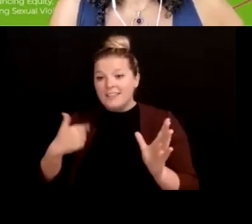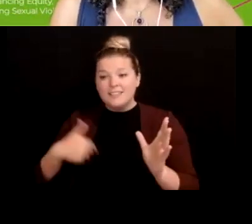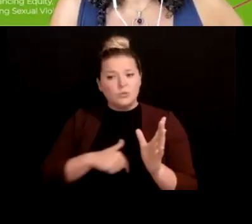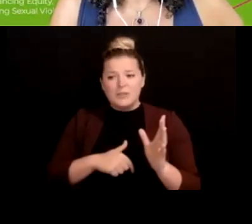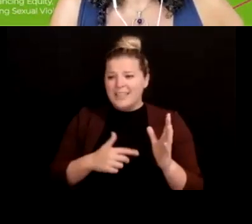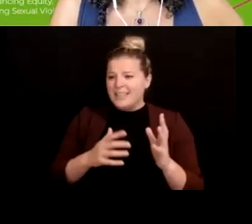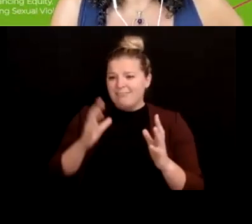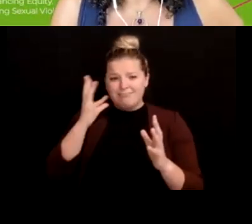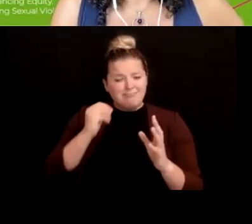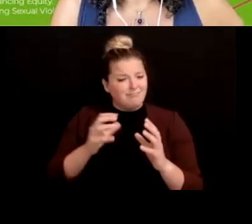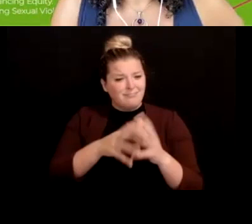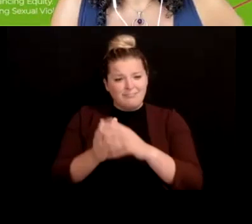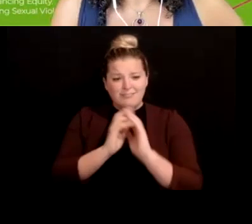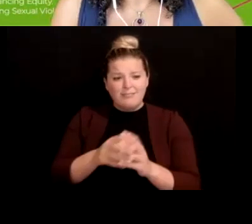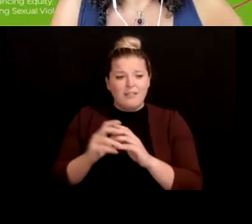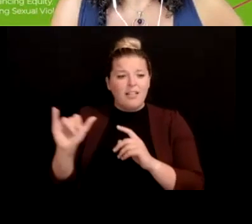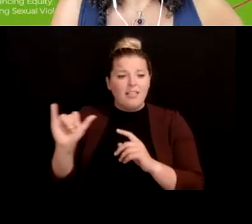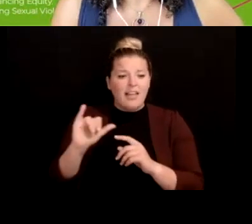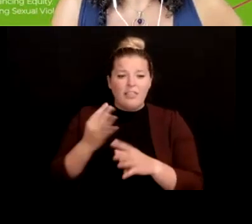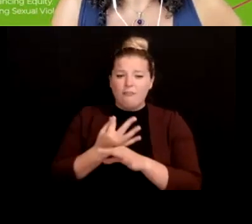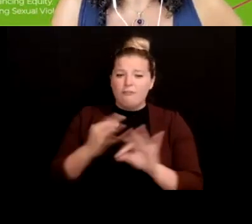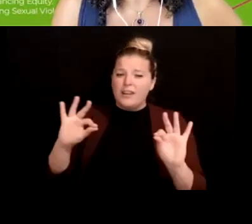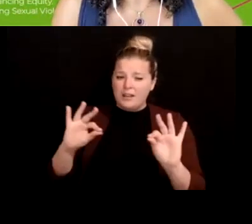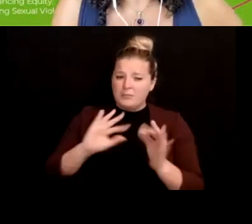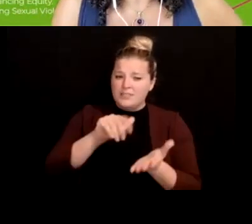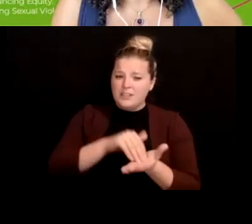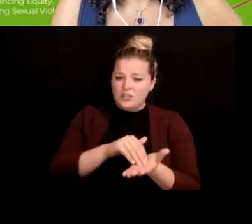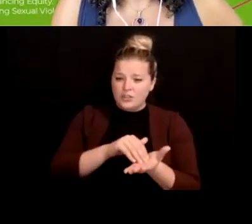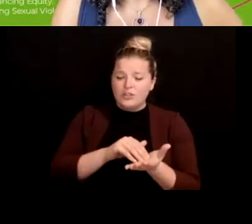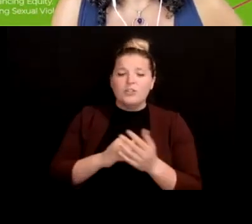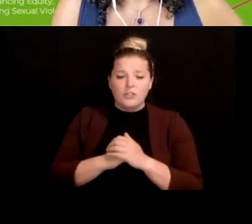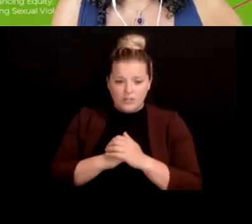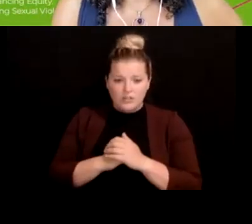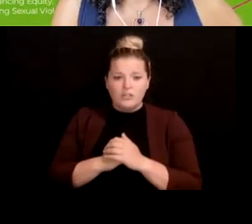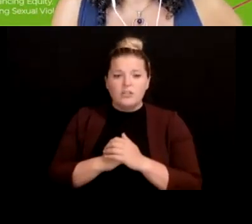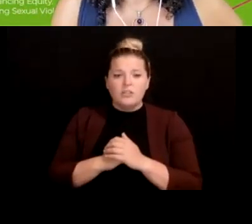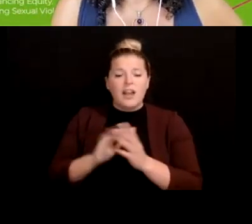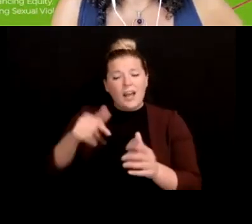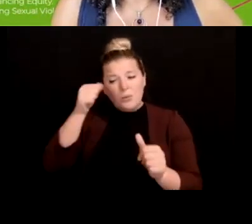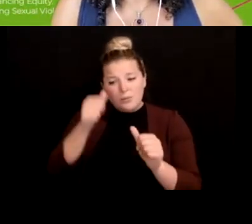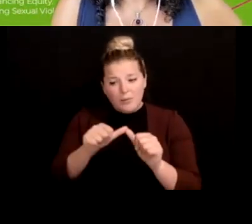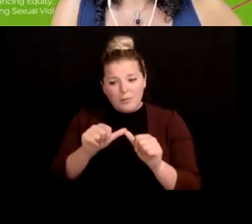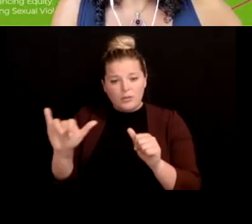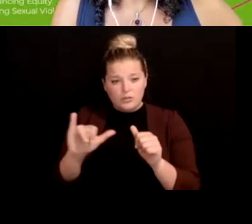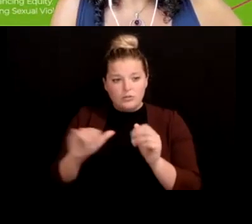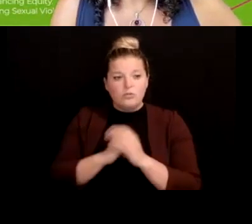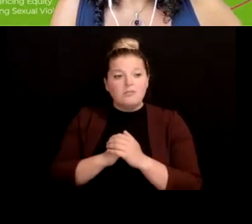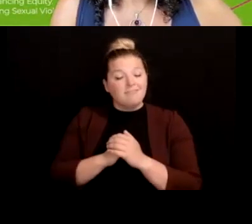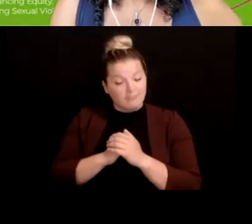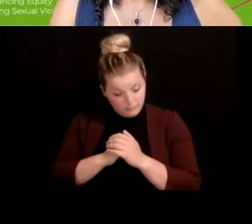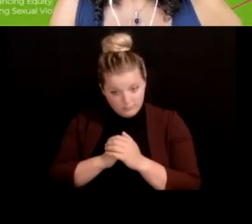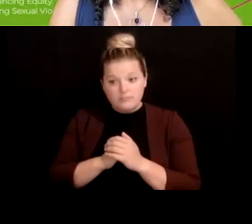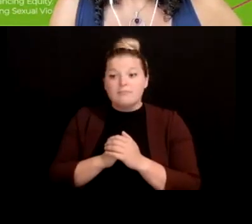like the Young Women's Freedom Center, who have offered us a freedom charter forward. And remember that there's a long way to